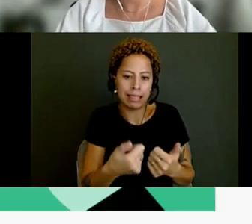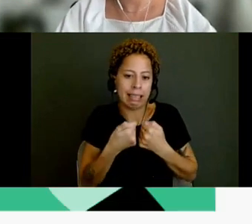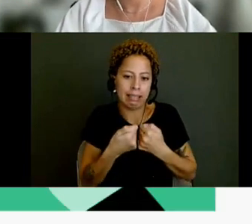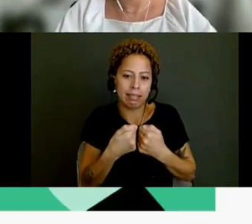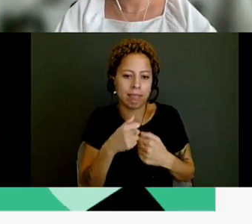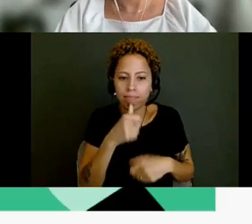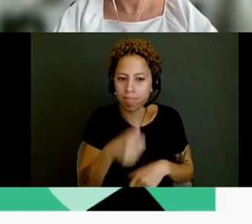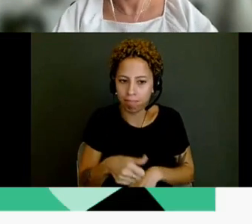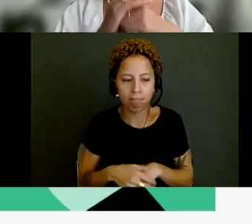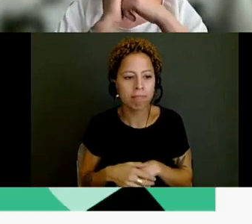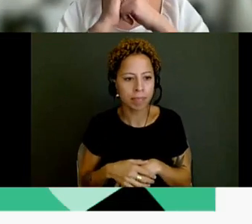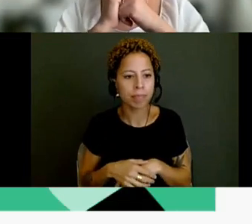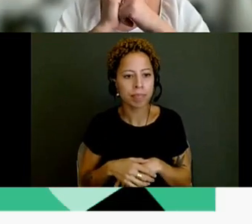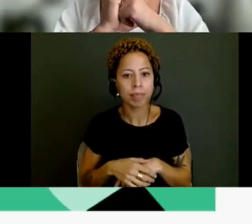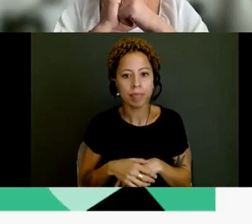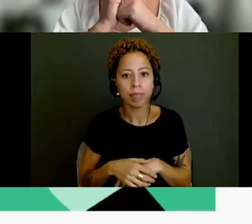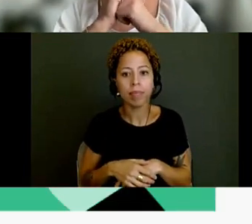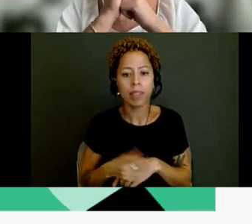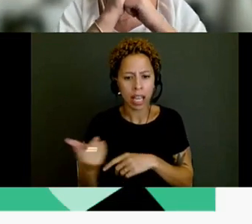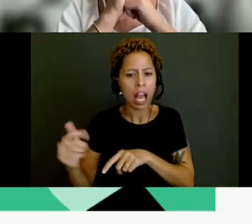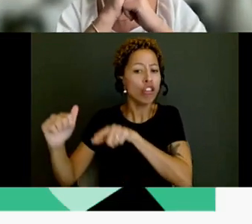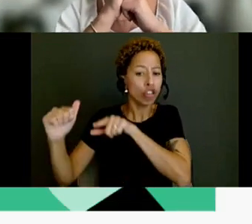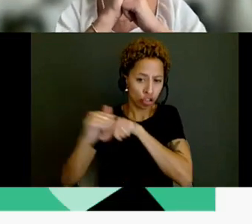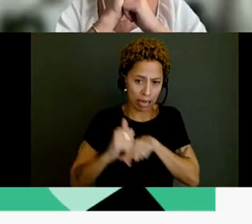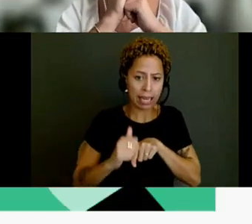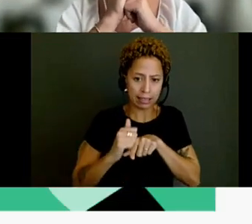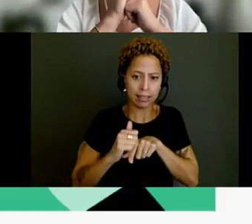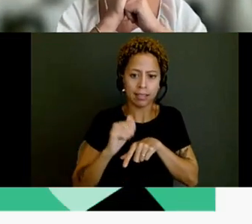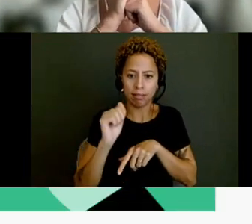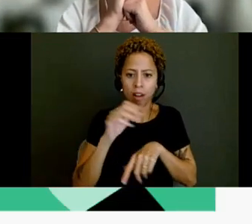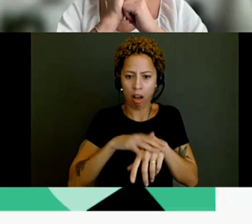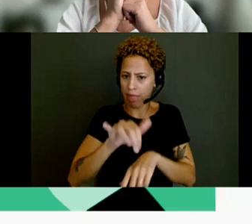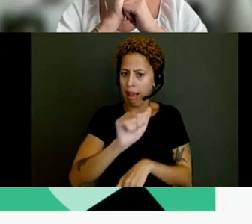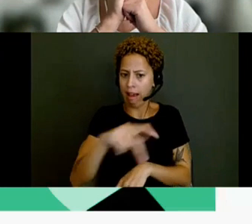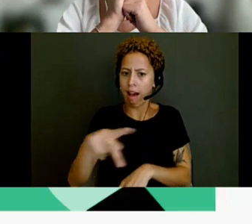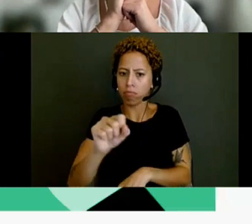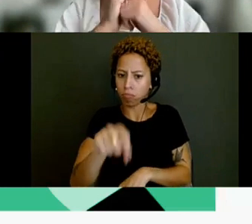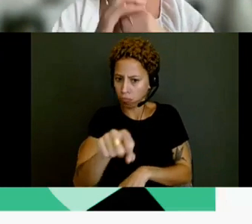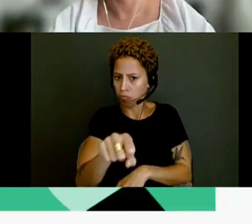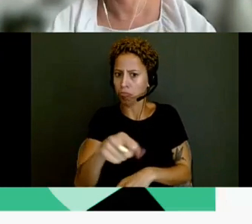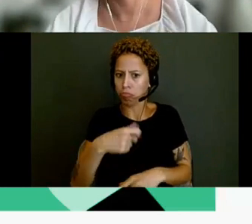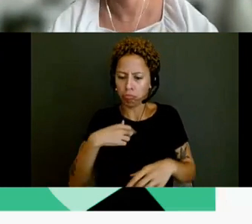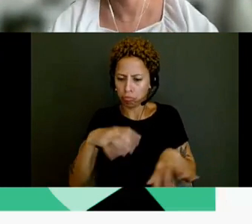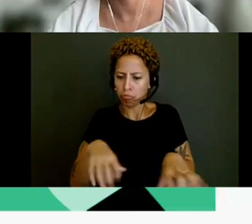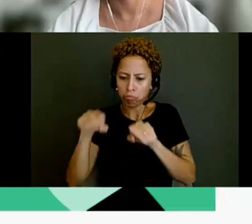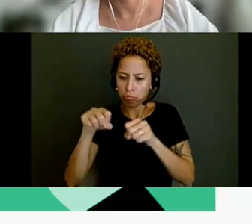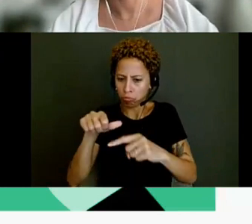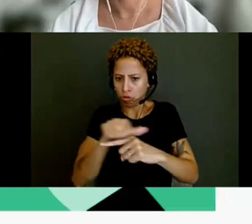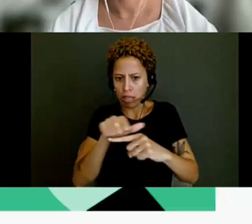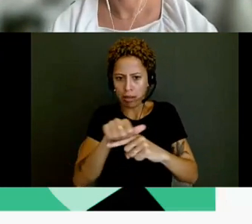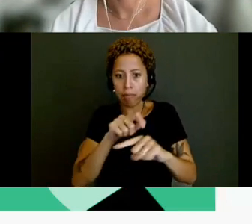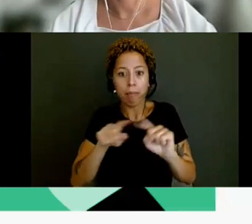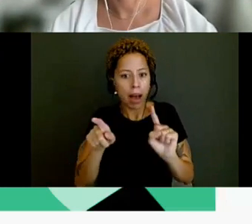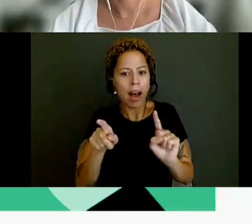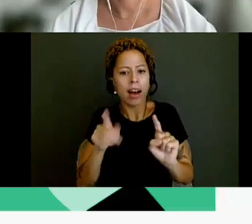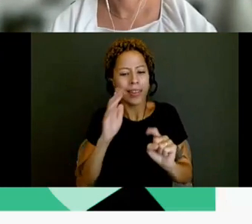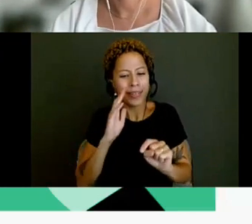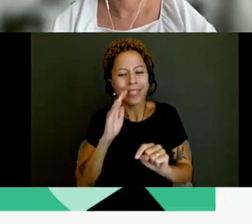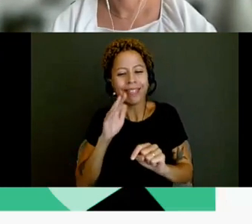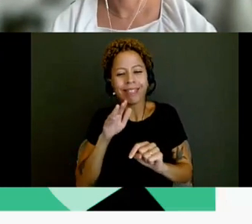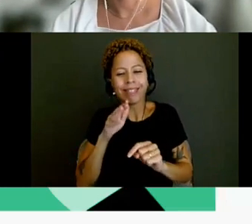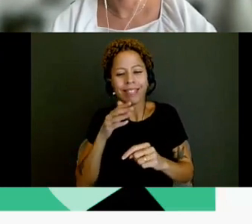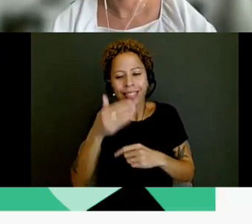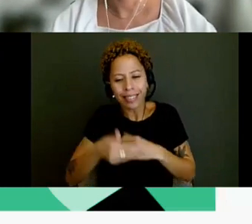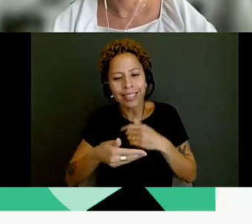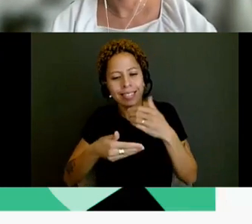And I did receive training on the app, but again, you don't always, figure everything out. I like to use,